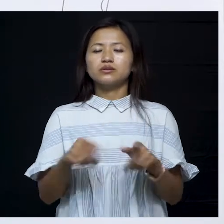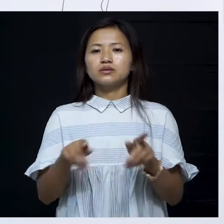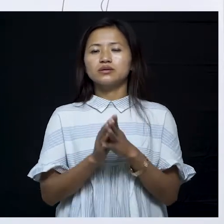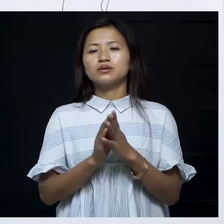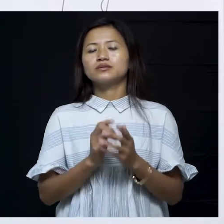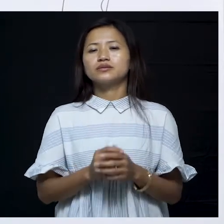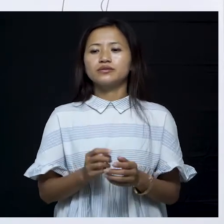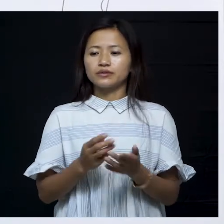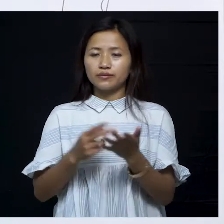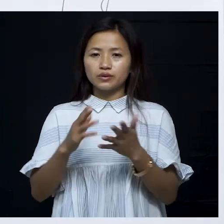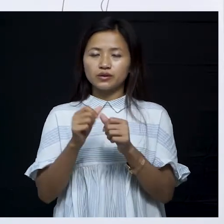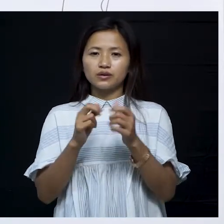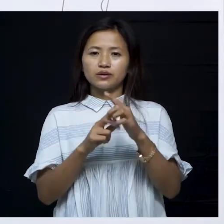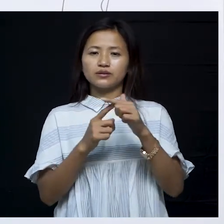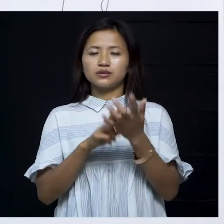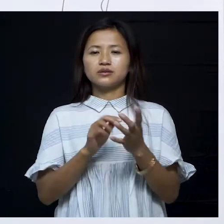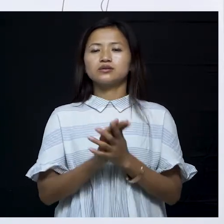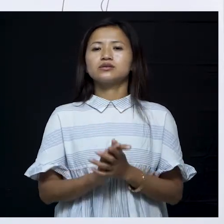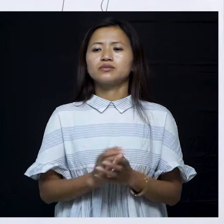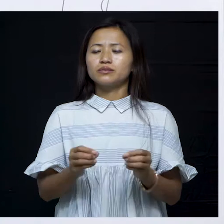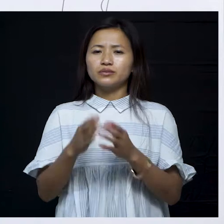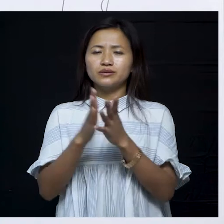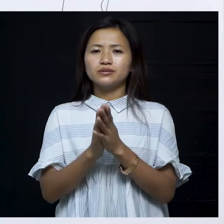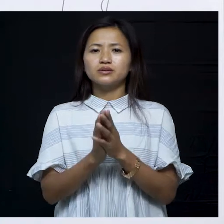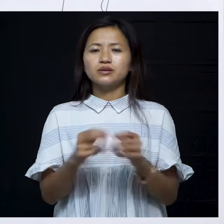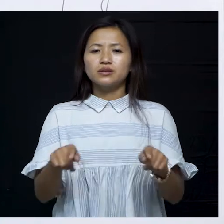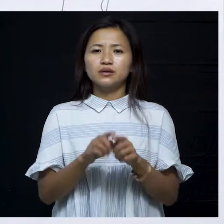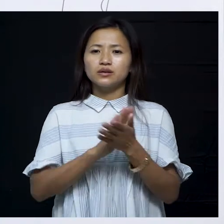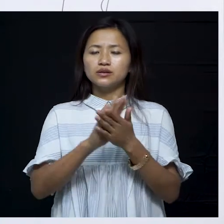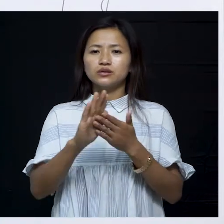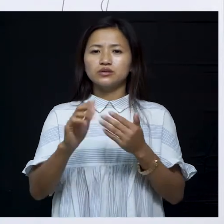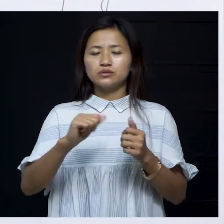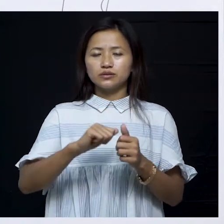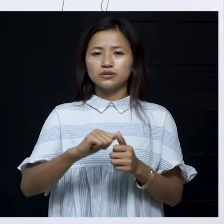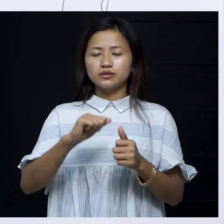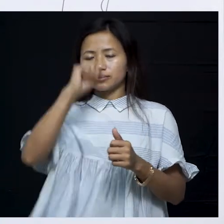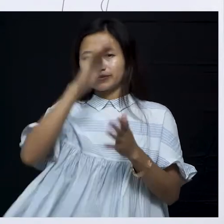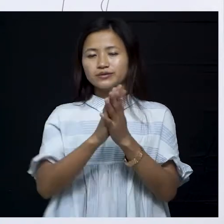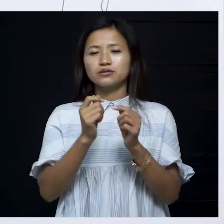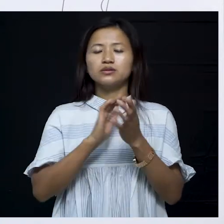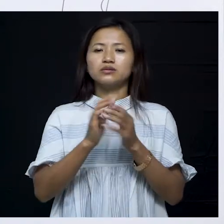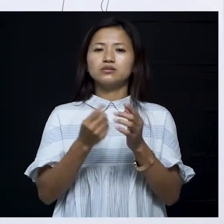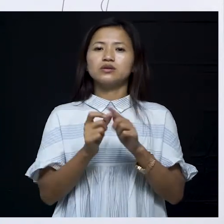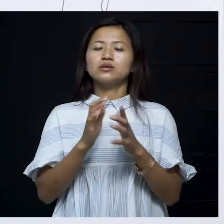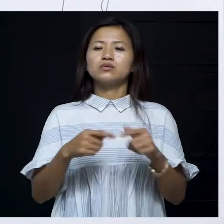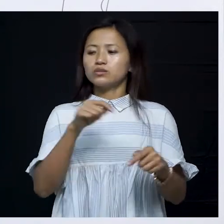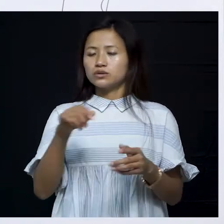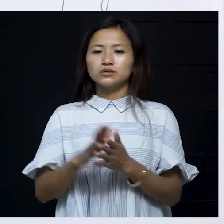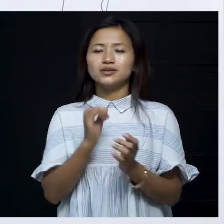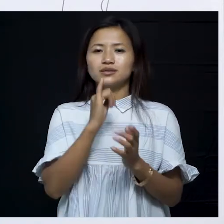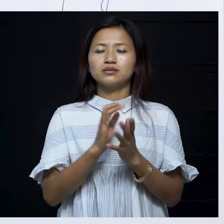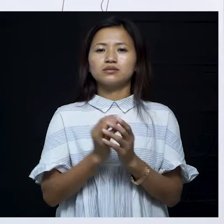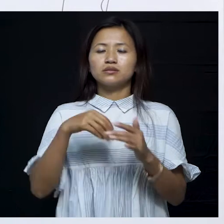industry. We have the antibiotic plants at Rishikesh, the Hindustan Antibiotics at Pimpri, which is in Pune,